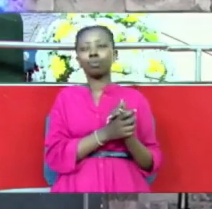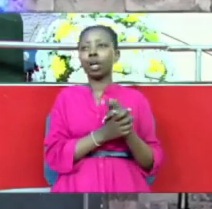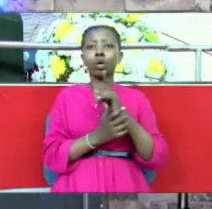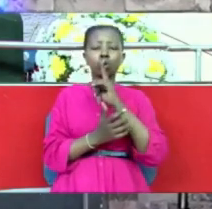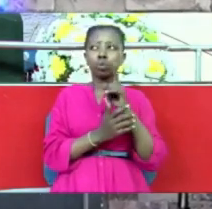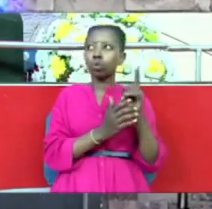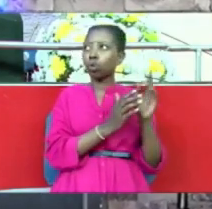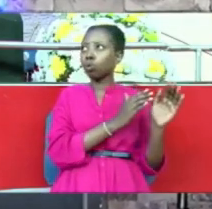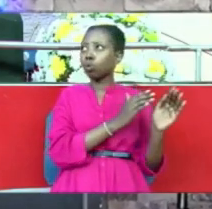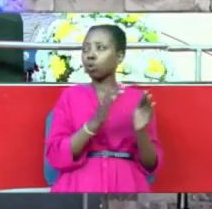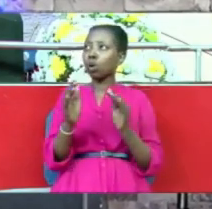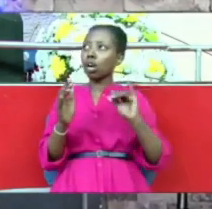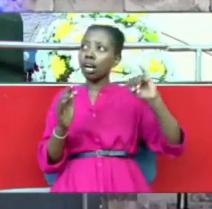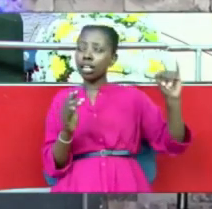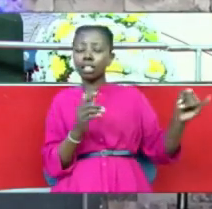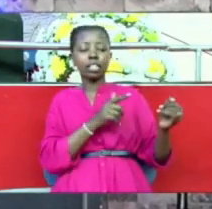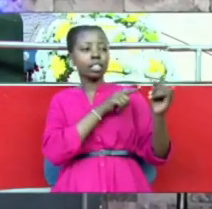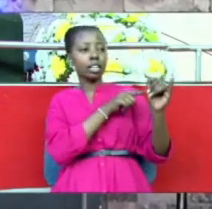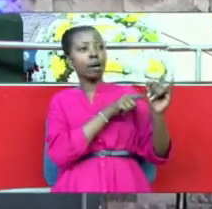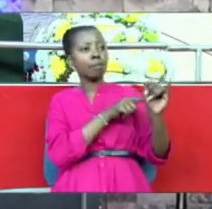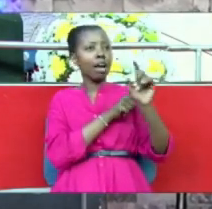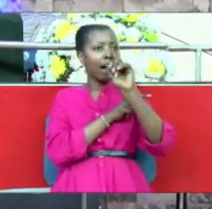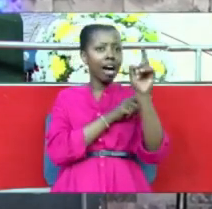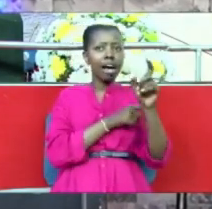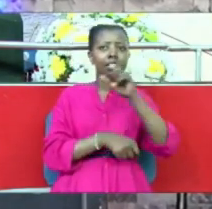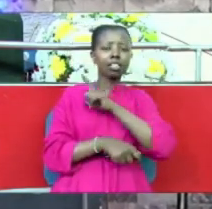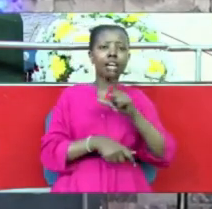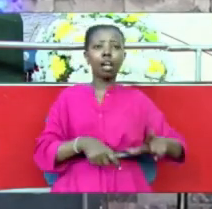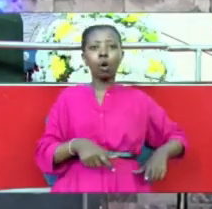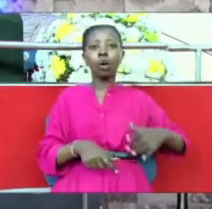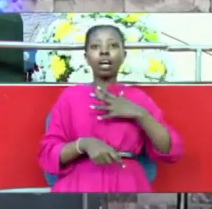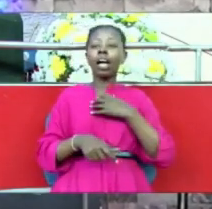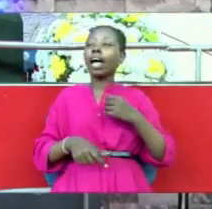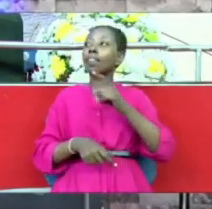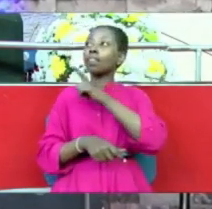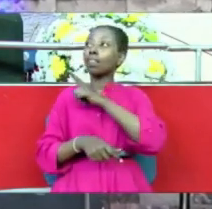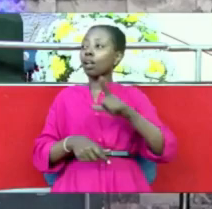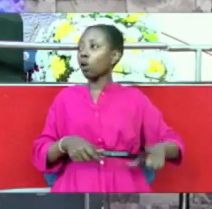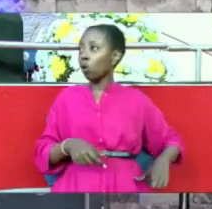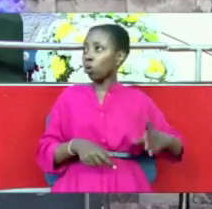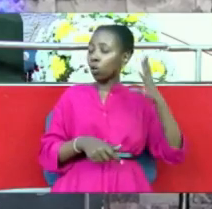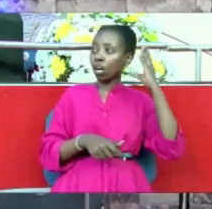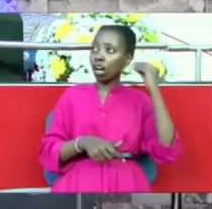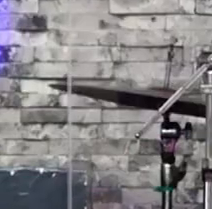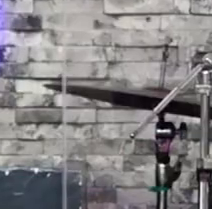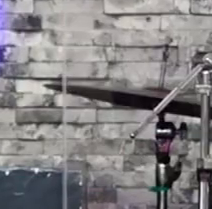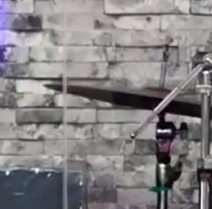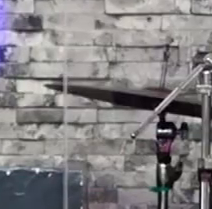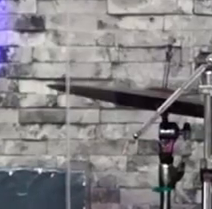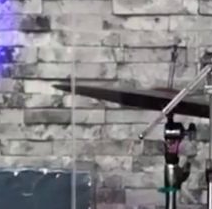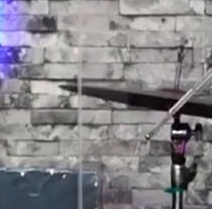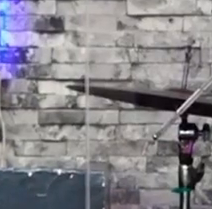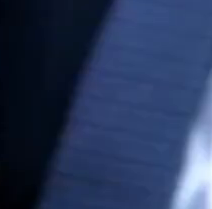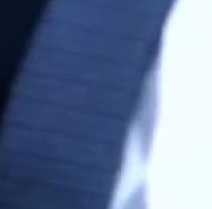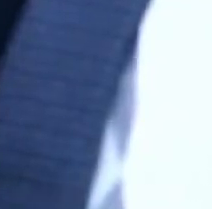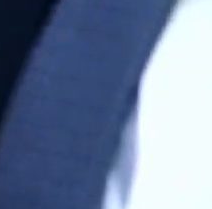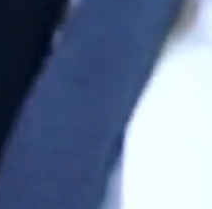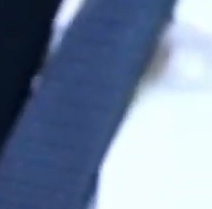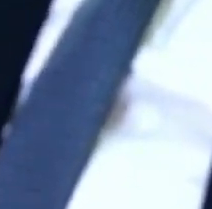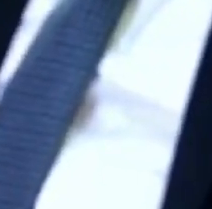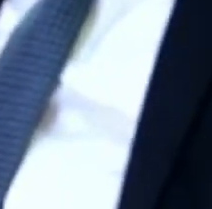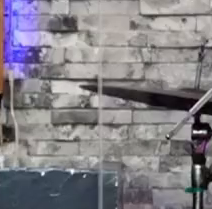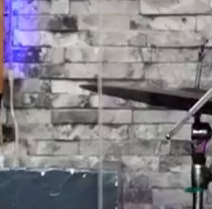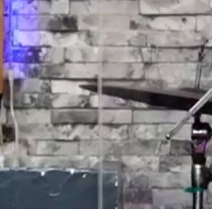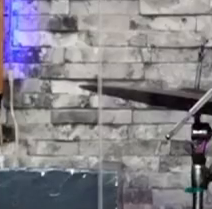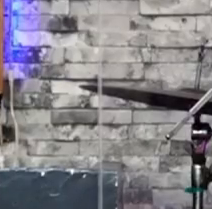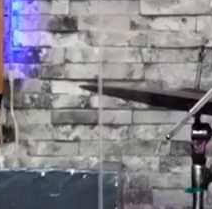and the Bible says, and the Lord heard him. Na Biblia yasema kwamba Bwana akamsikia. Blessed be the name of the Lord. Amen.